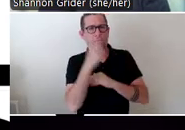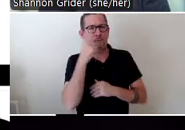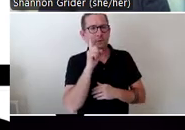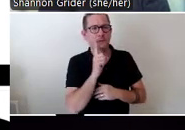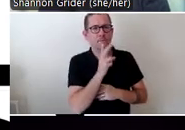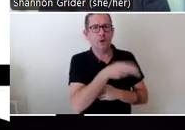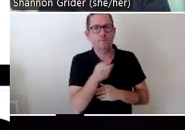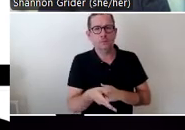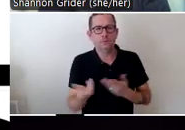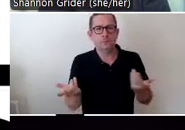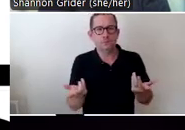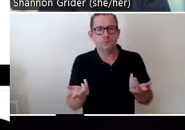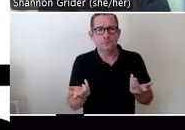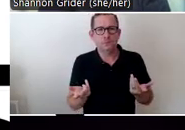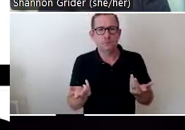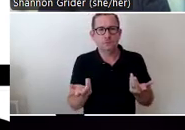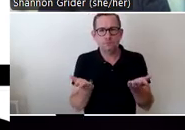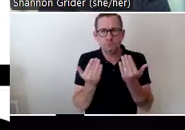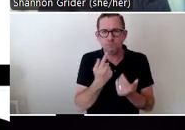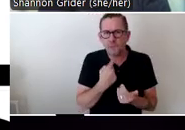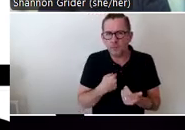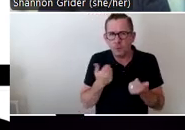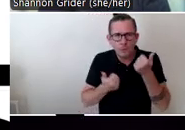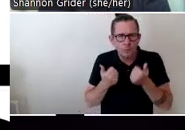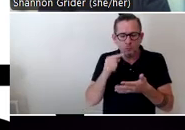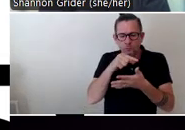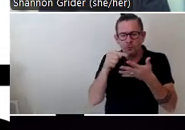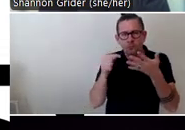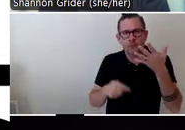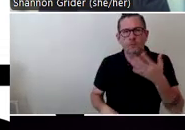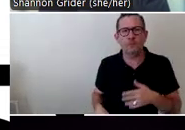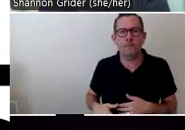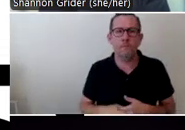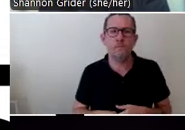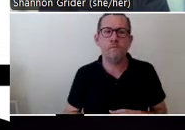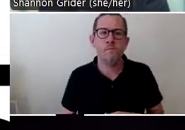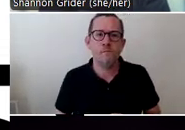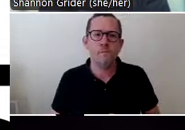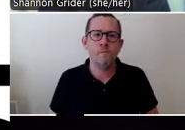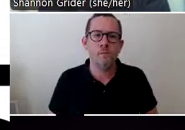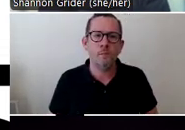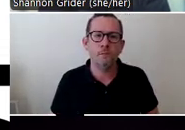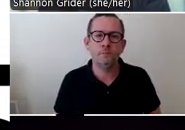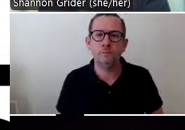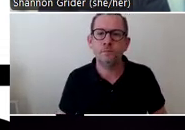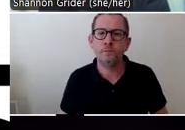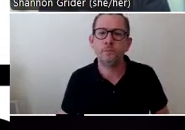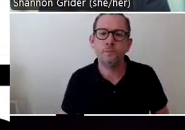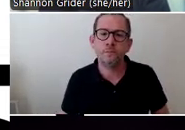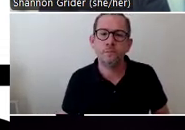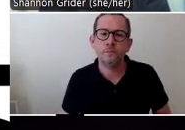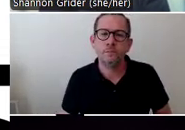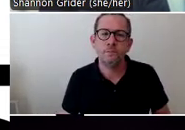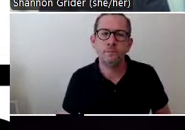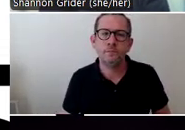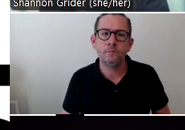you expect the waiting room to have for you to have access? What do you think the waiting